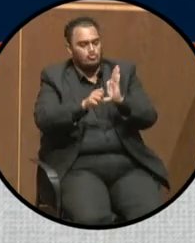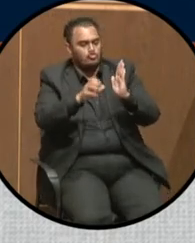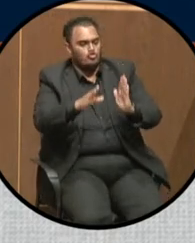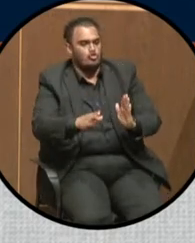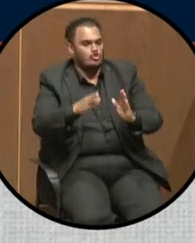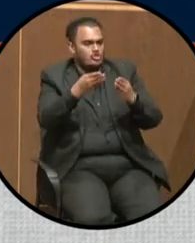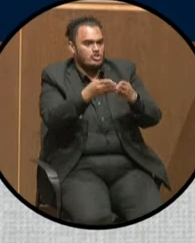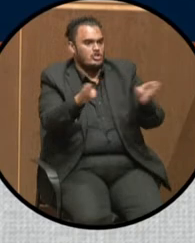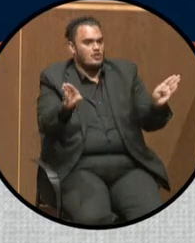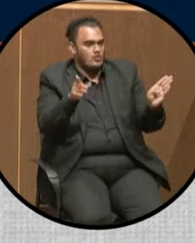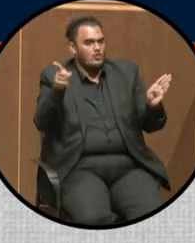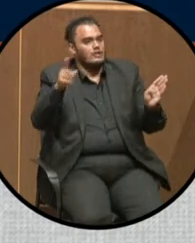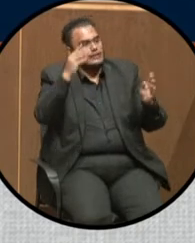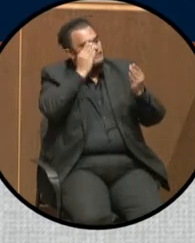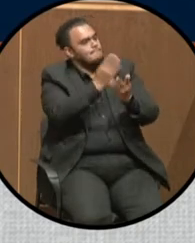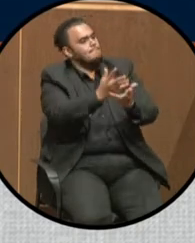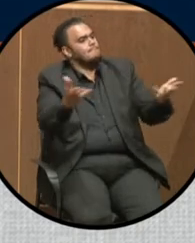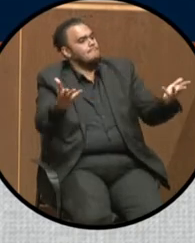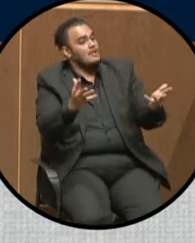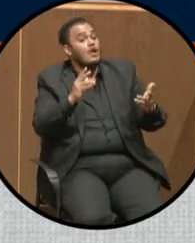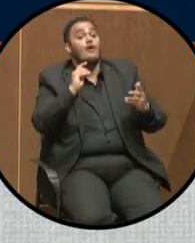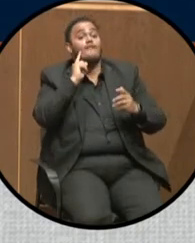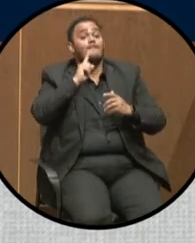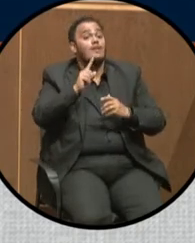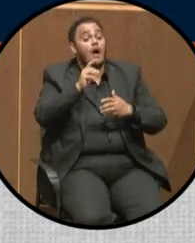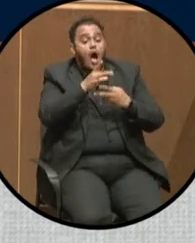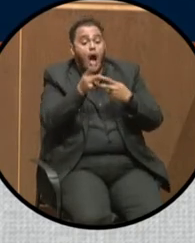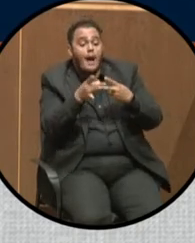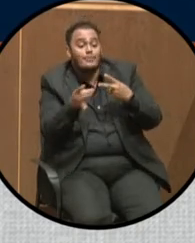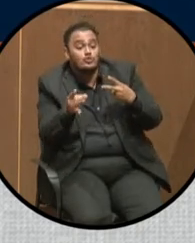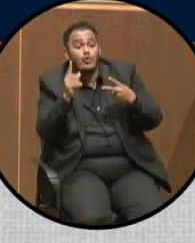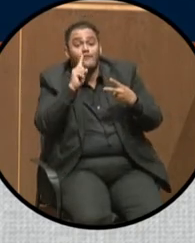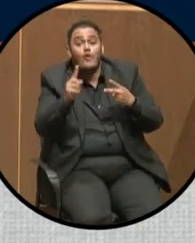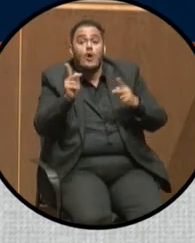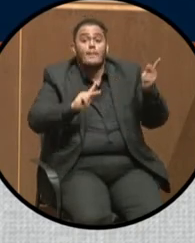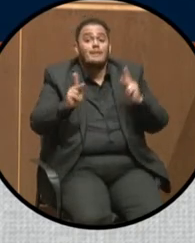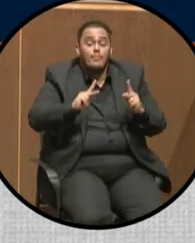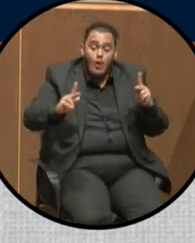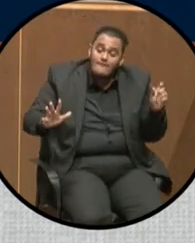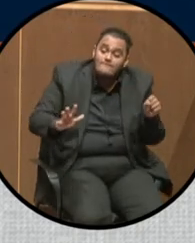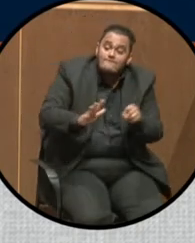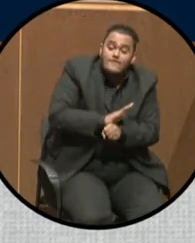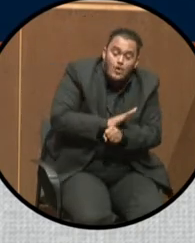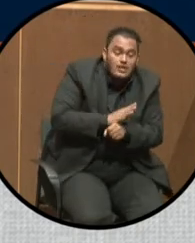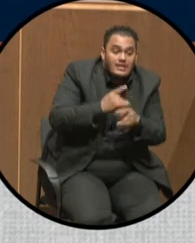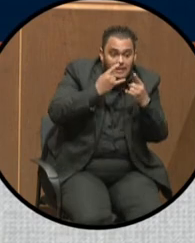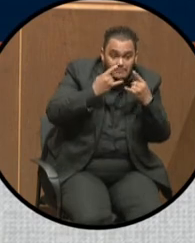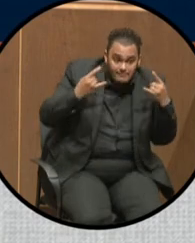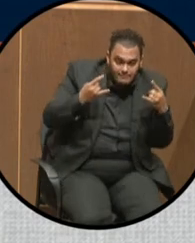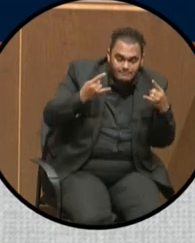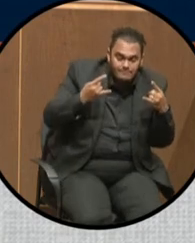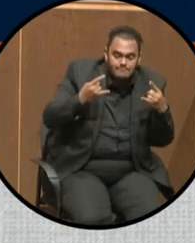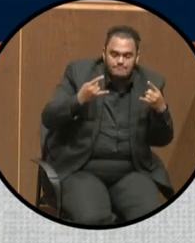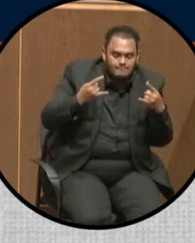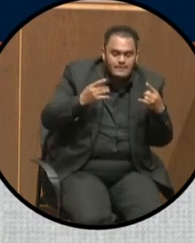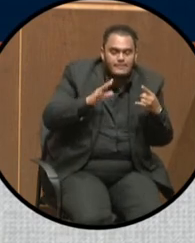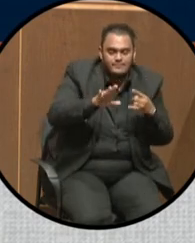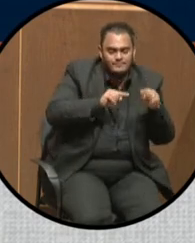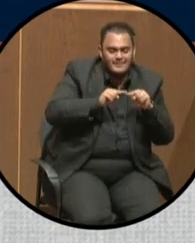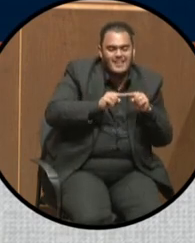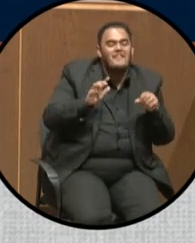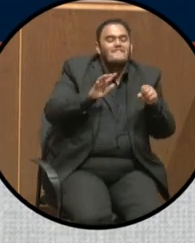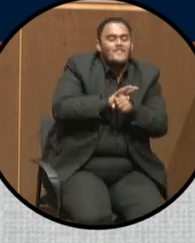who are, and I emphasize, fully vaccinated, which does not include our children under 12. Since the last